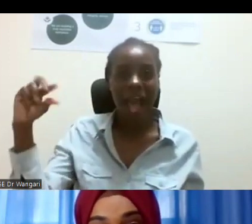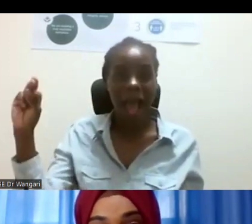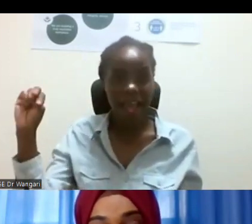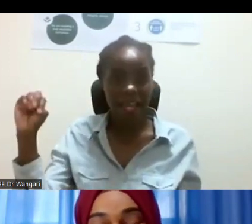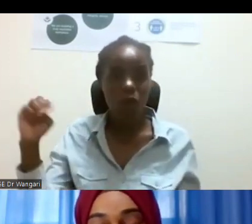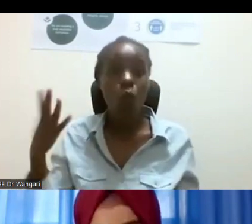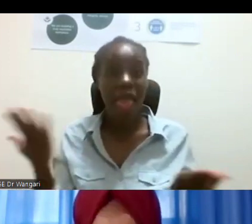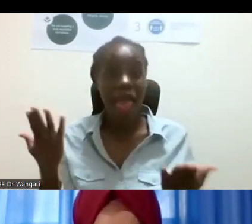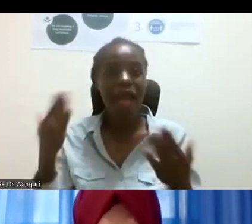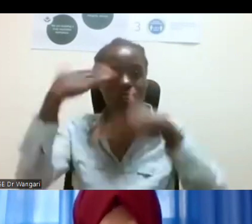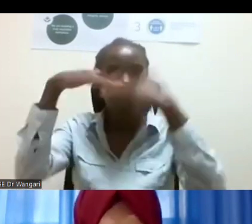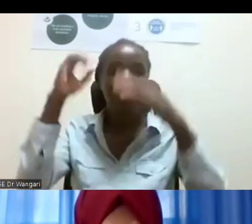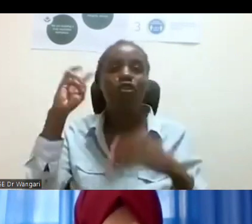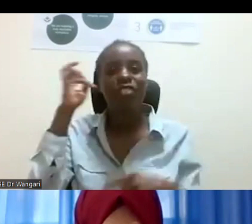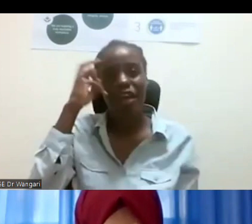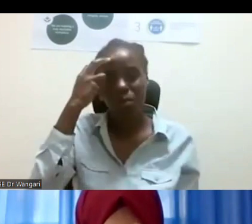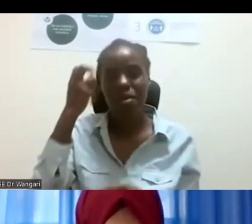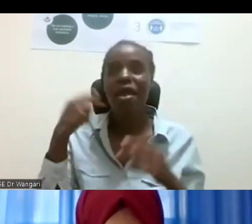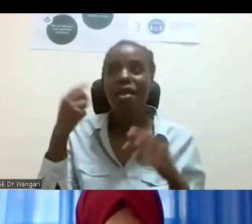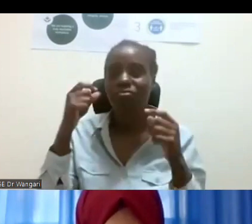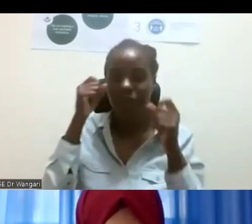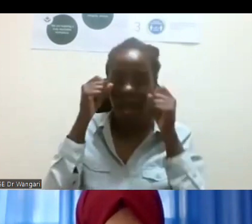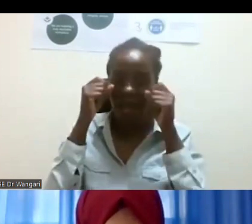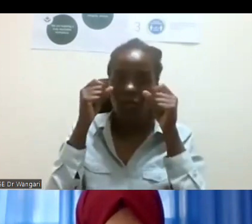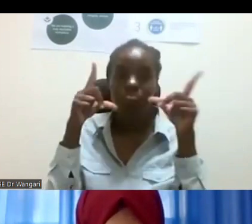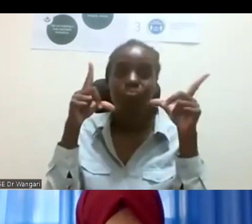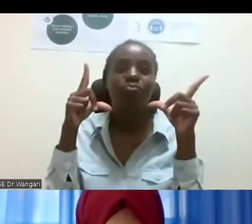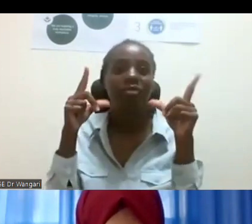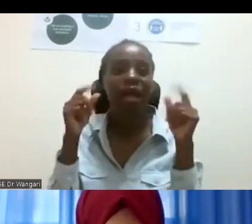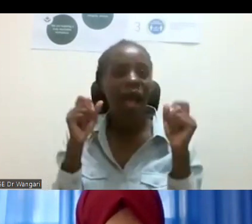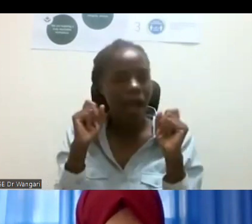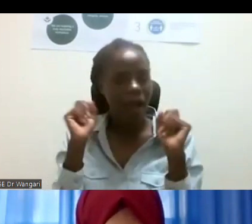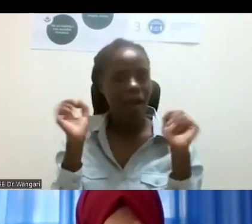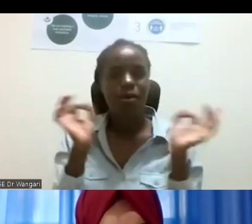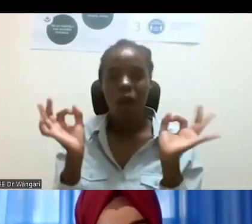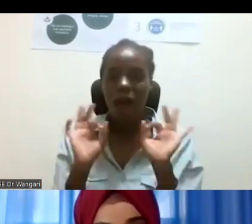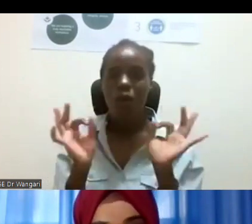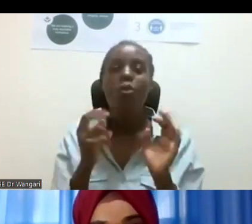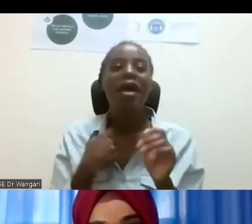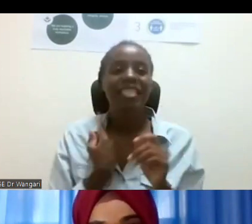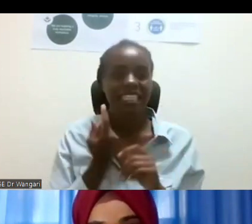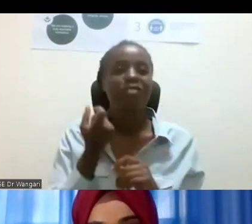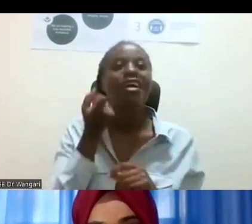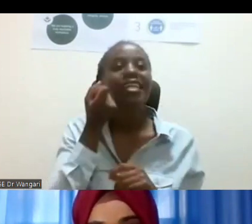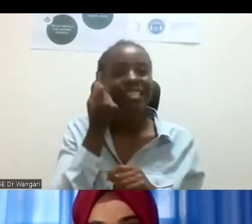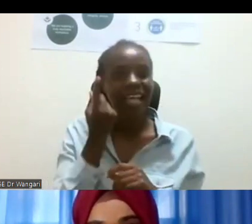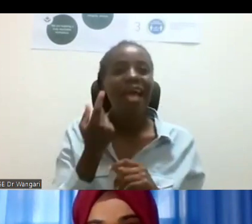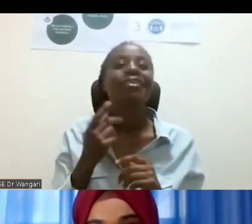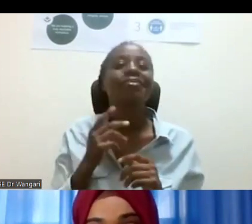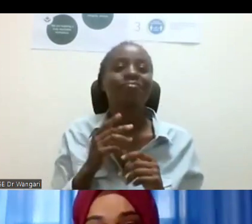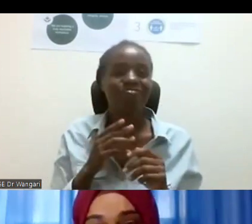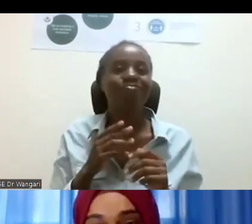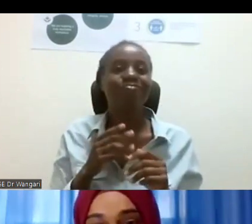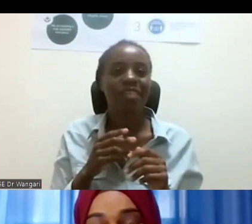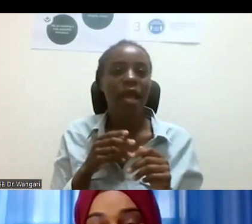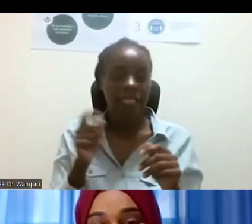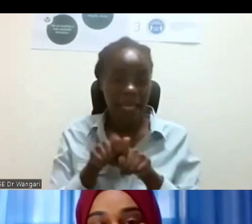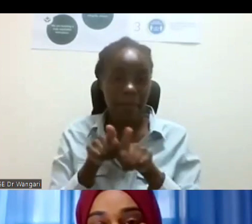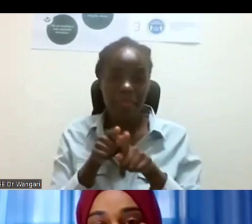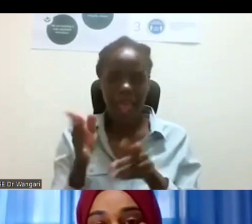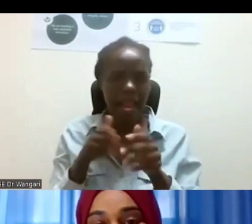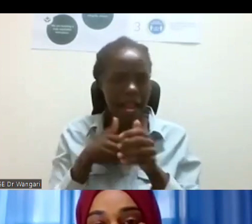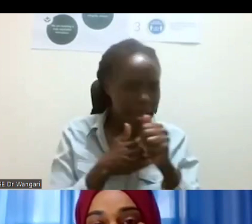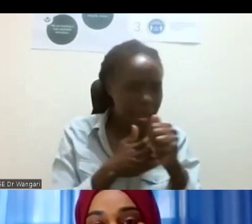really eye-opening experience for me. ACAF has made a remarkable and a pioneering stride by